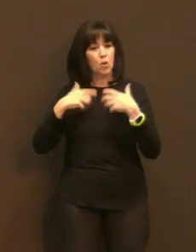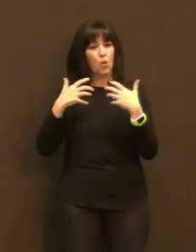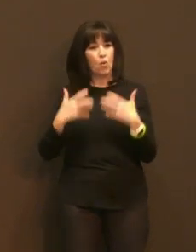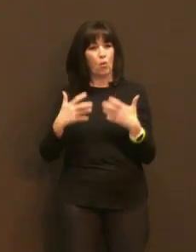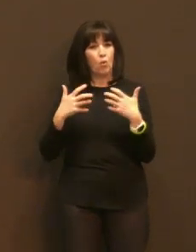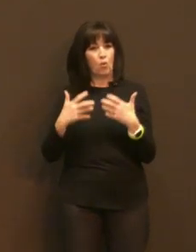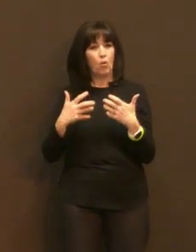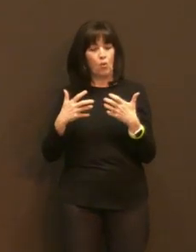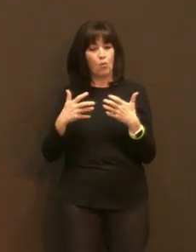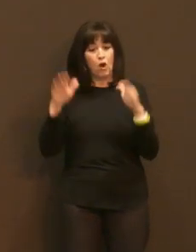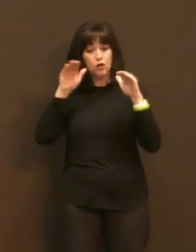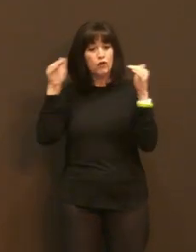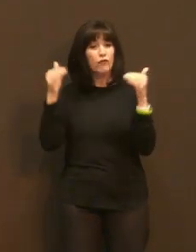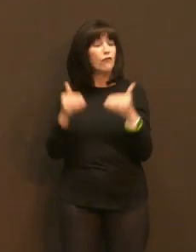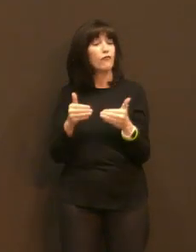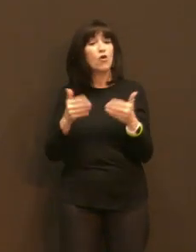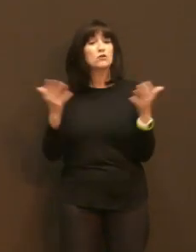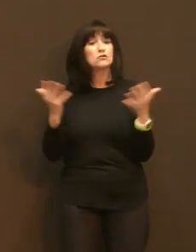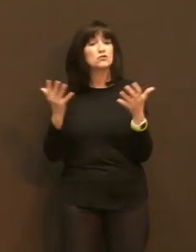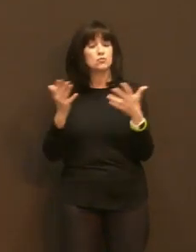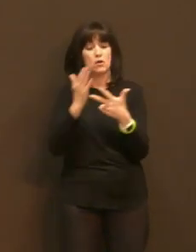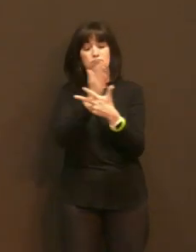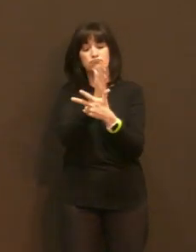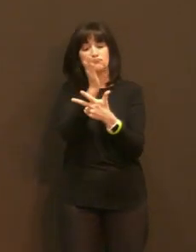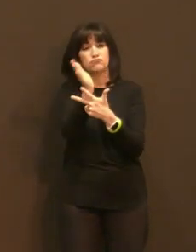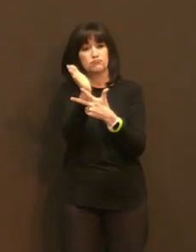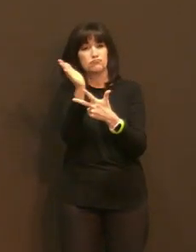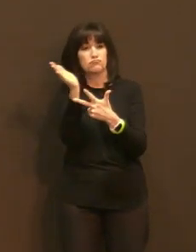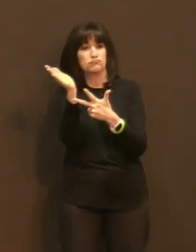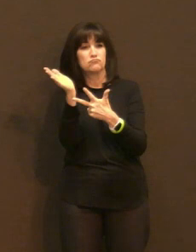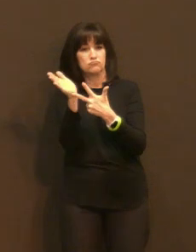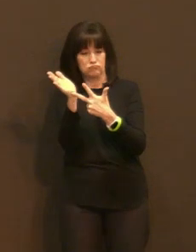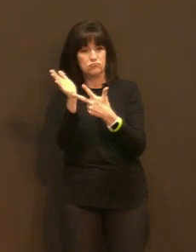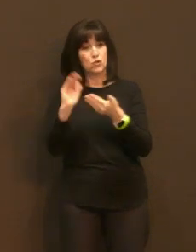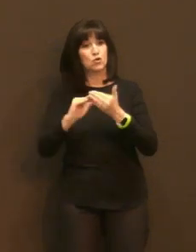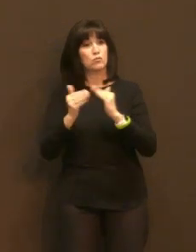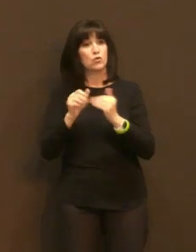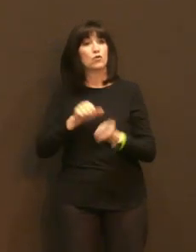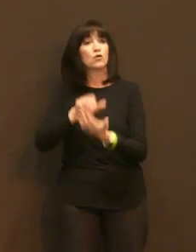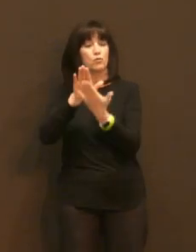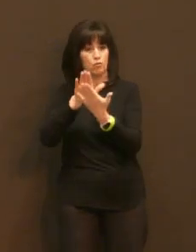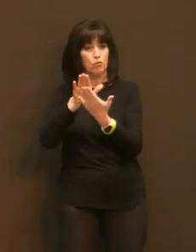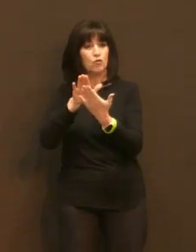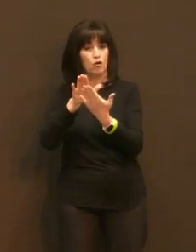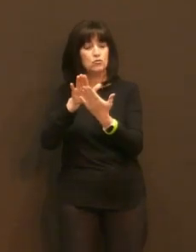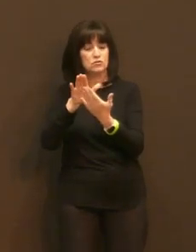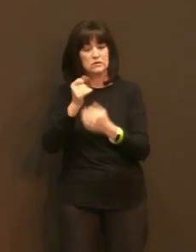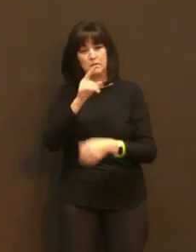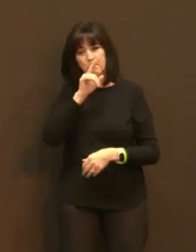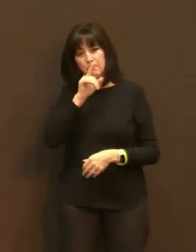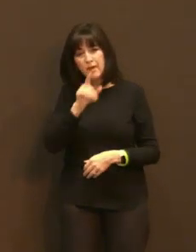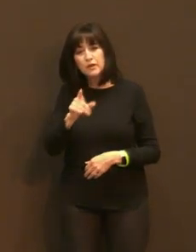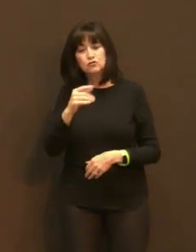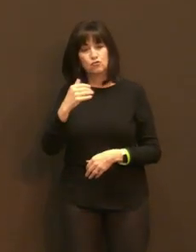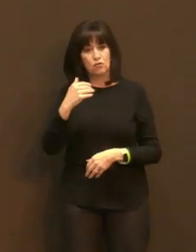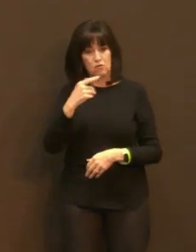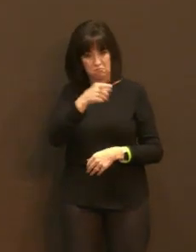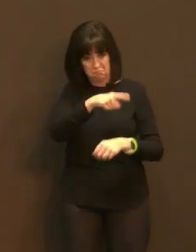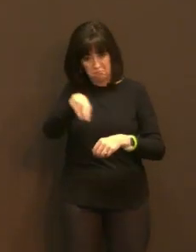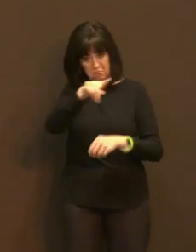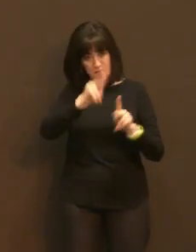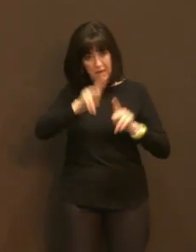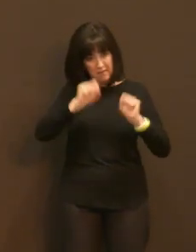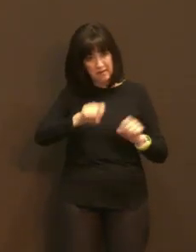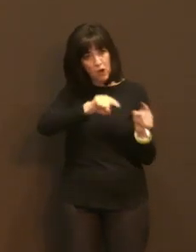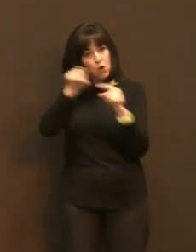main overarching areas in our community approaches, including ensuring access to testing,